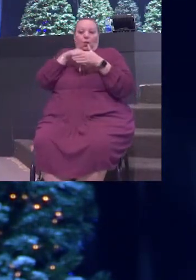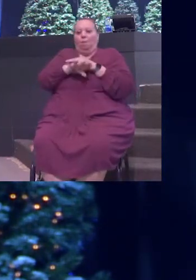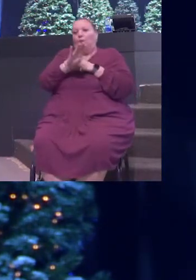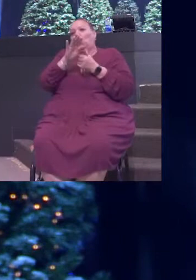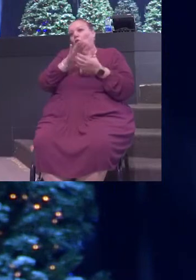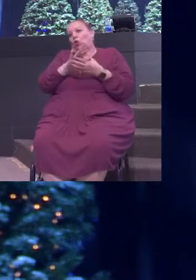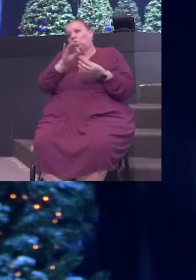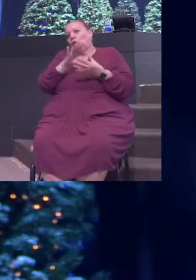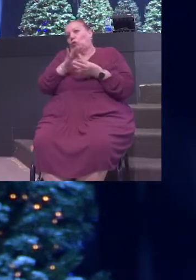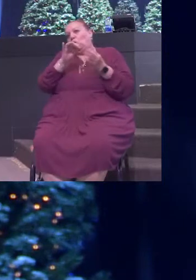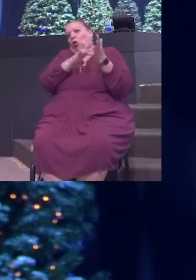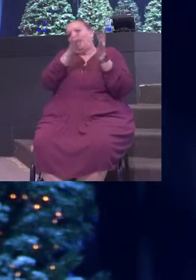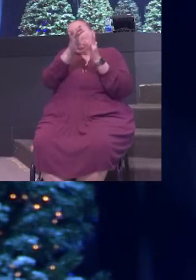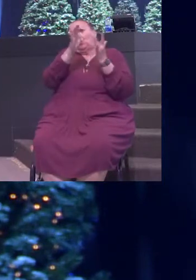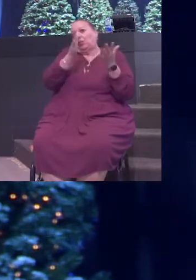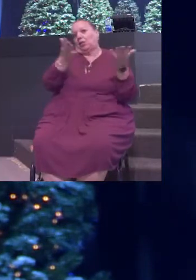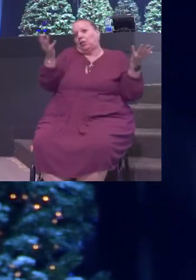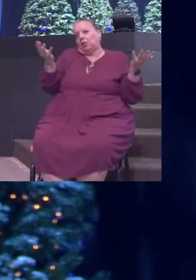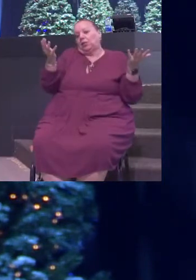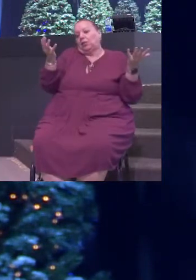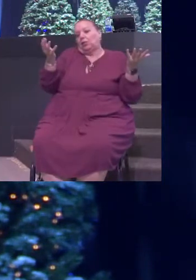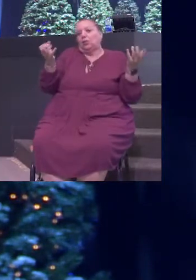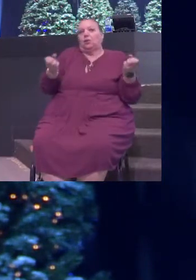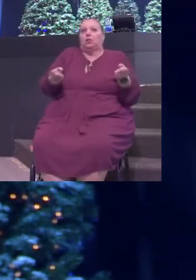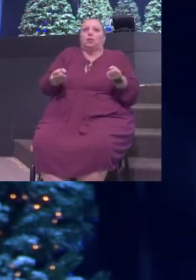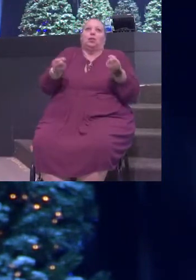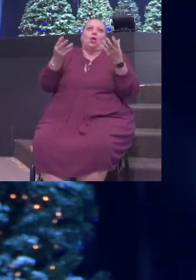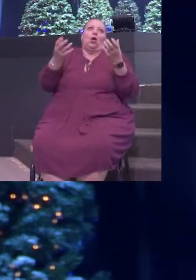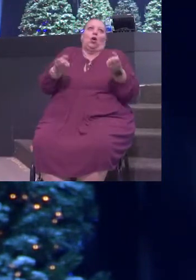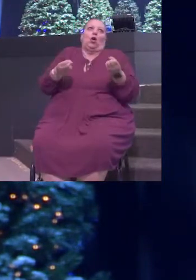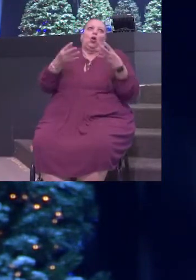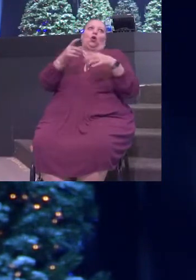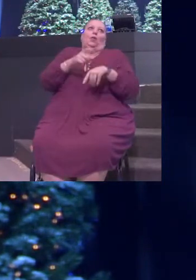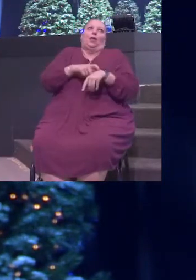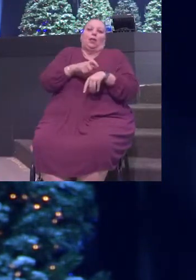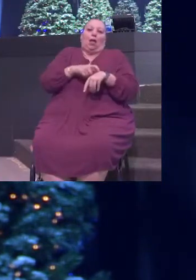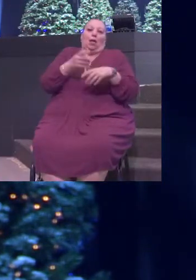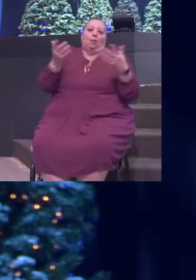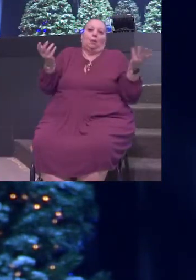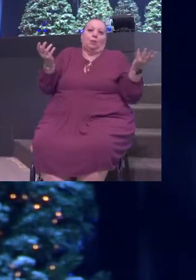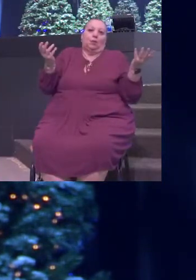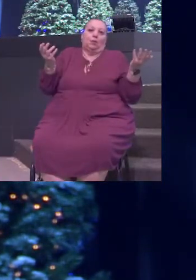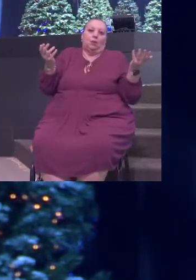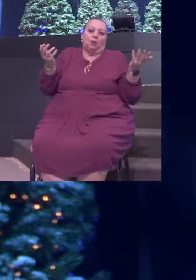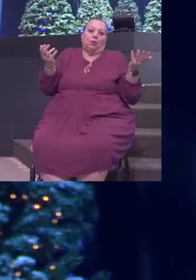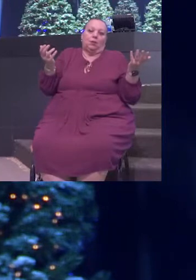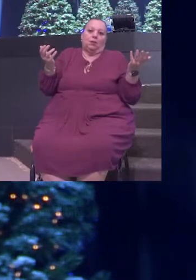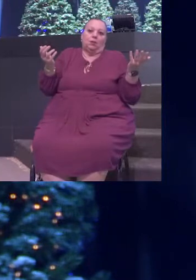story of Jesus so many times